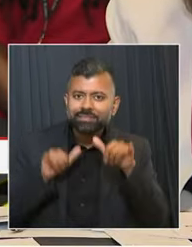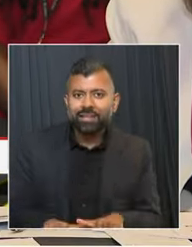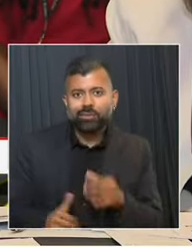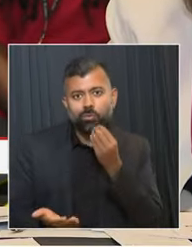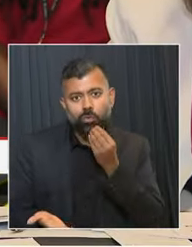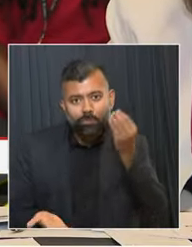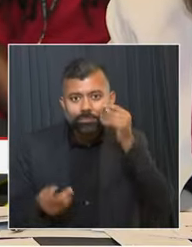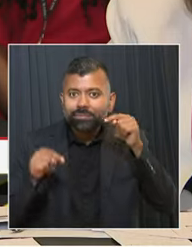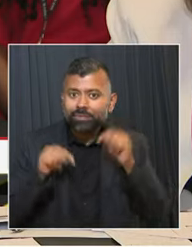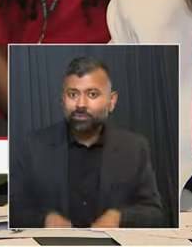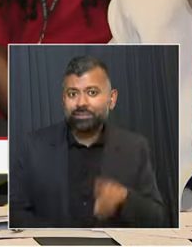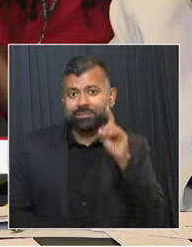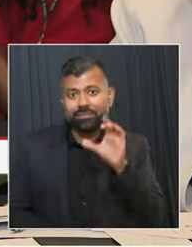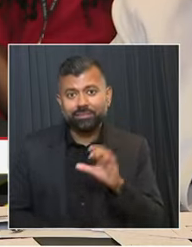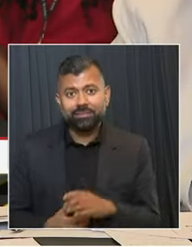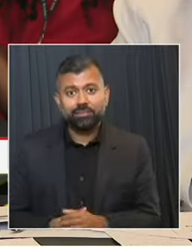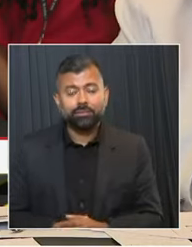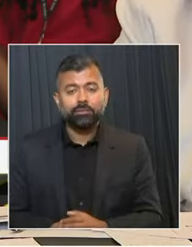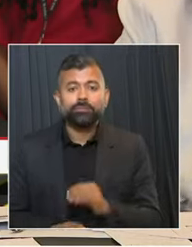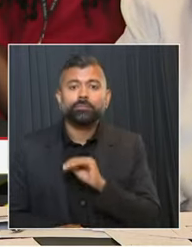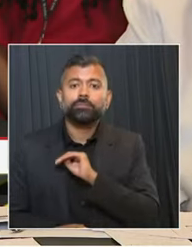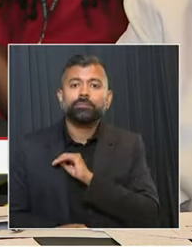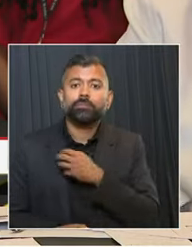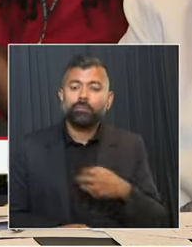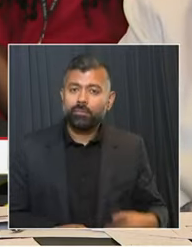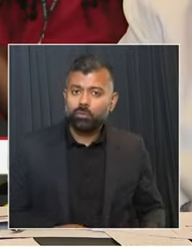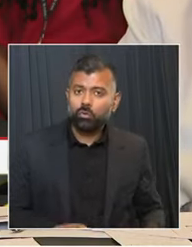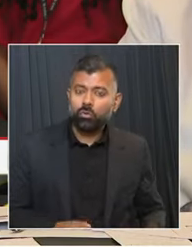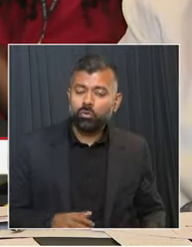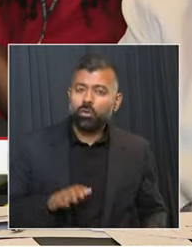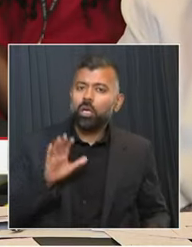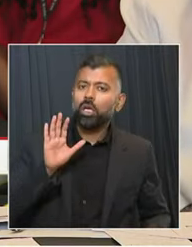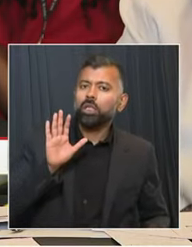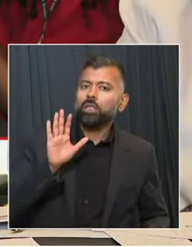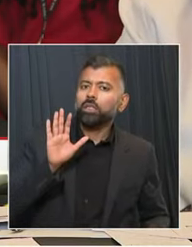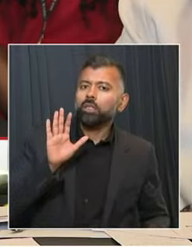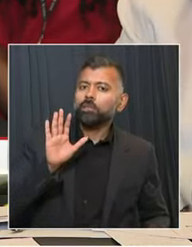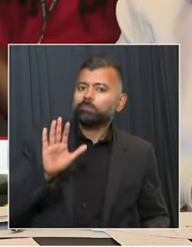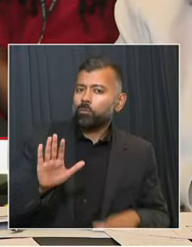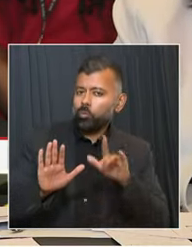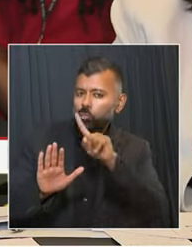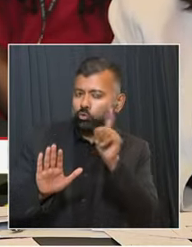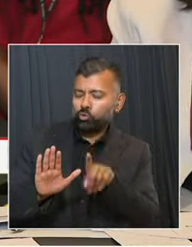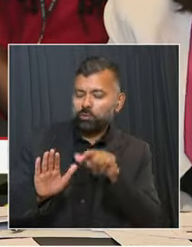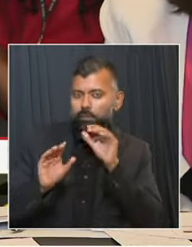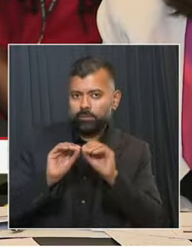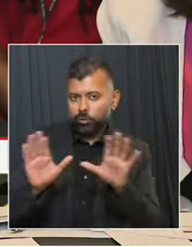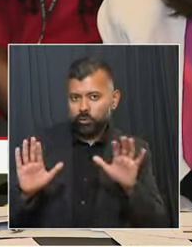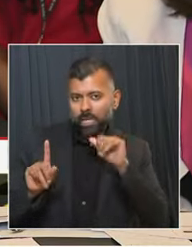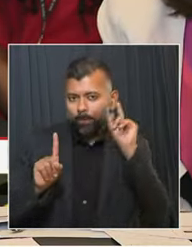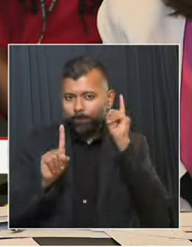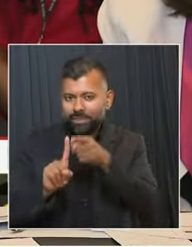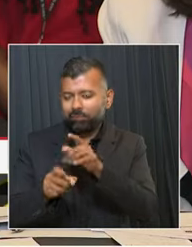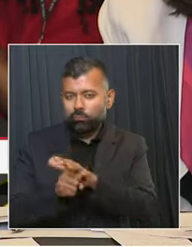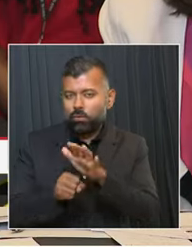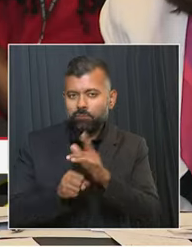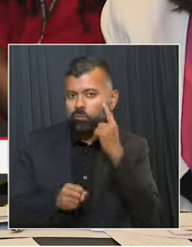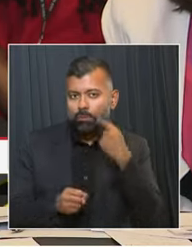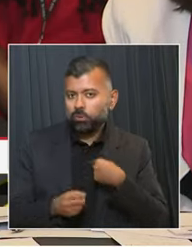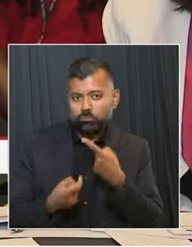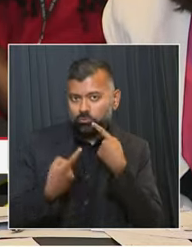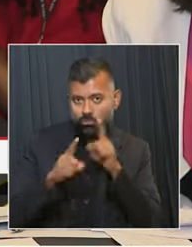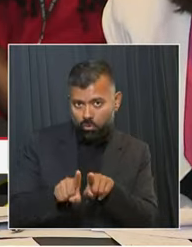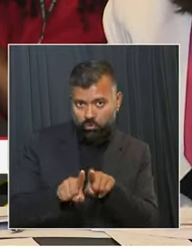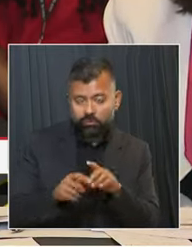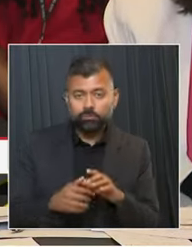would venture a response. But this is one thing that I'm sure of, Council Member. When